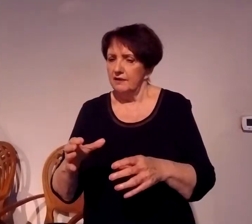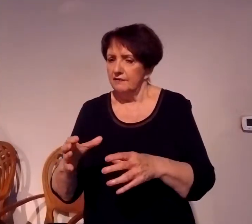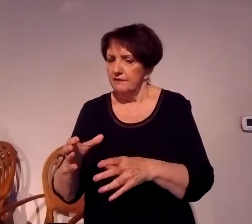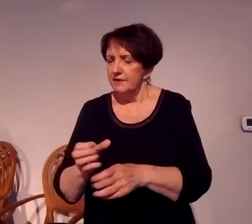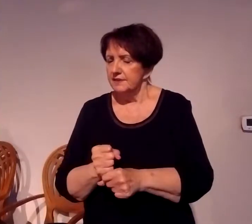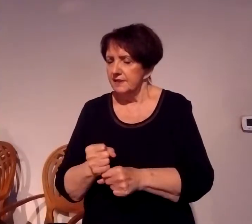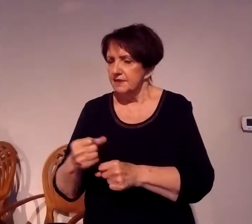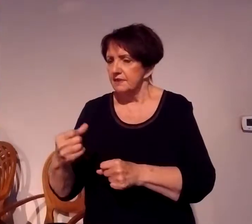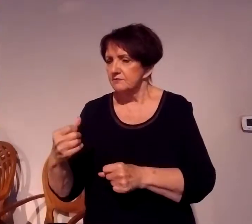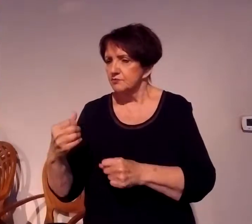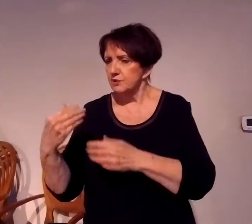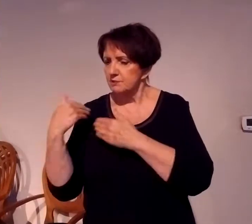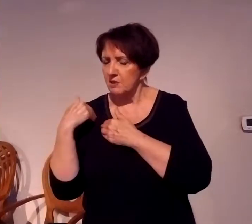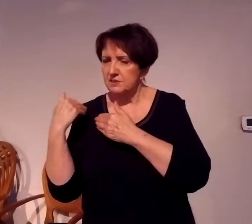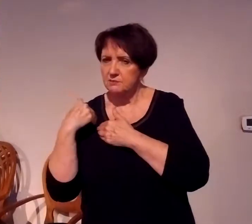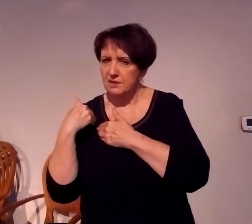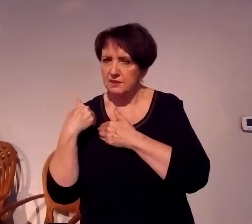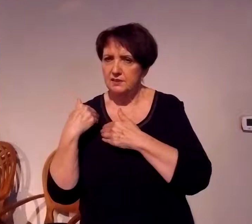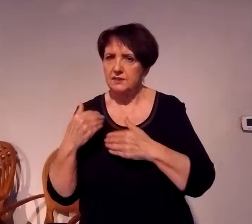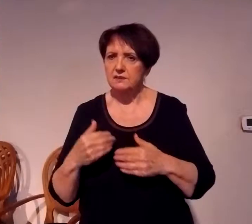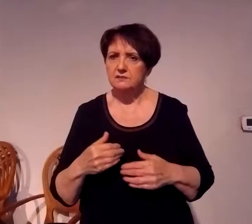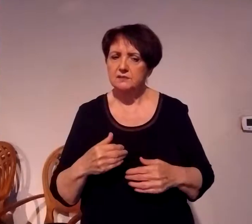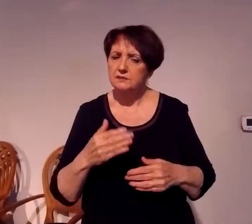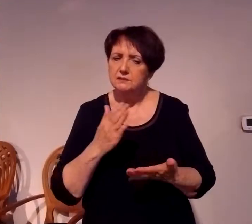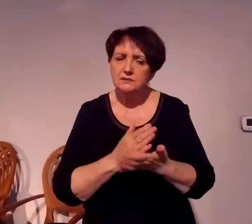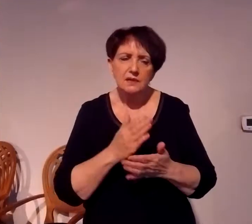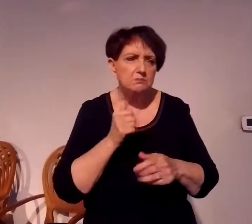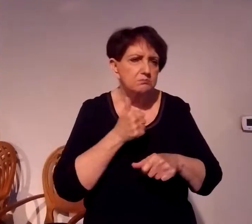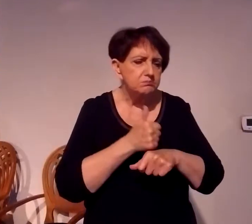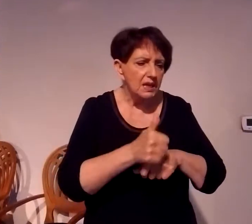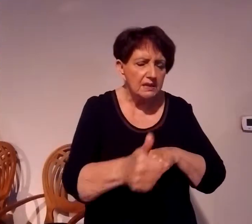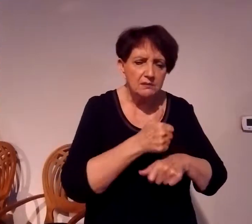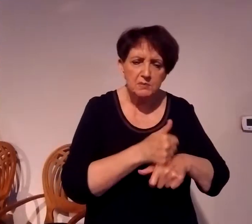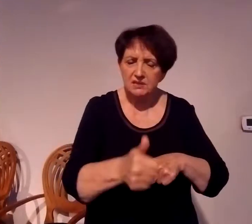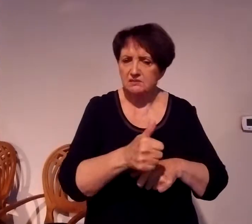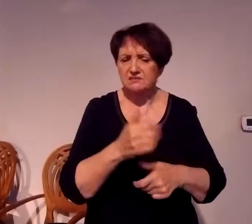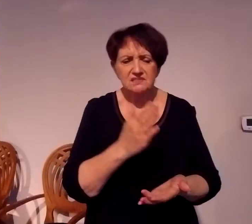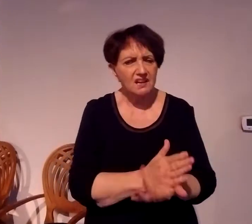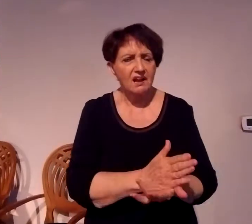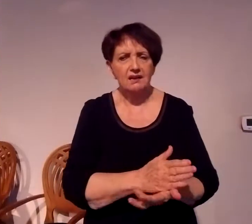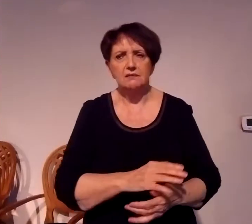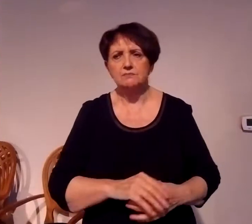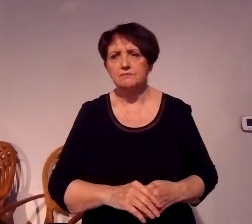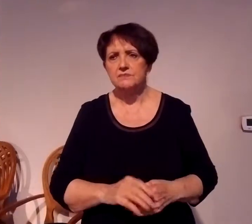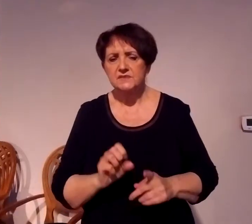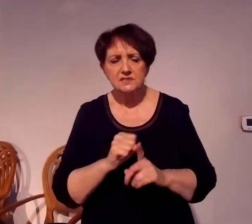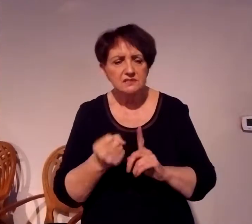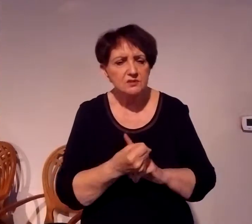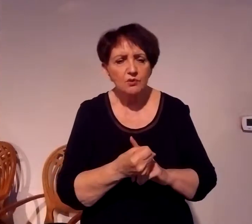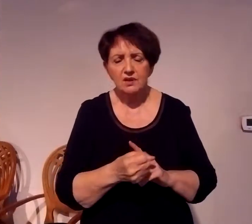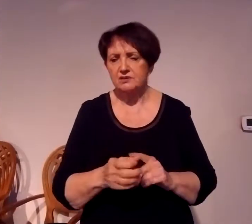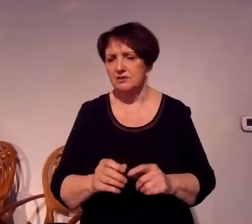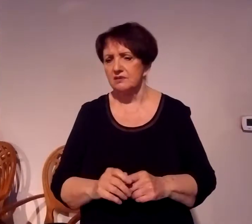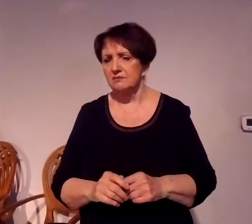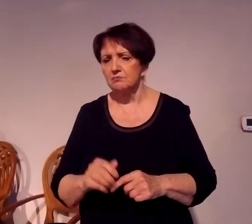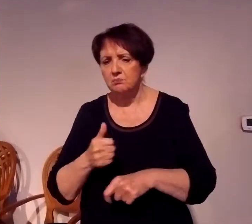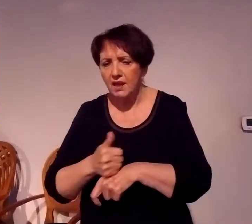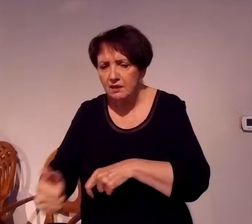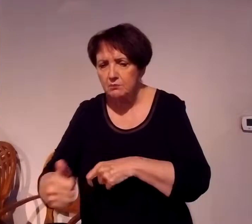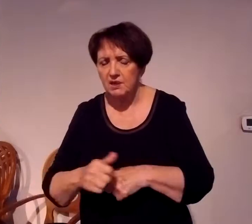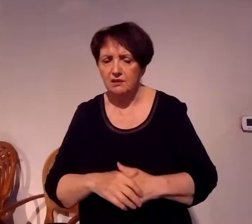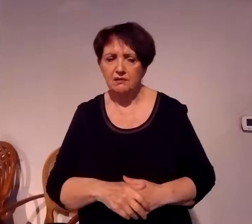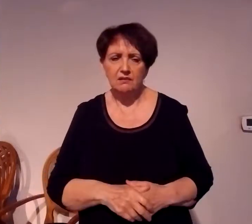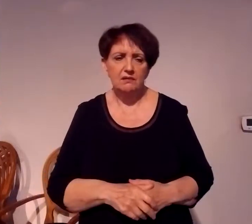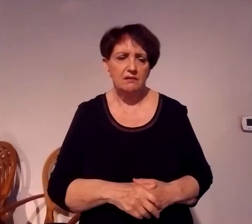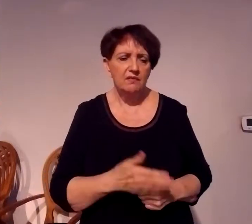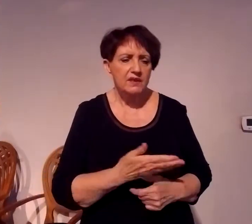responsibility, to stop blaming other people, blaming the situations, blaming things that we think